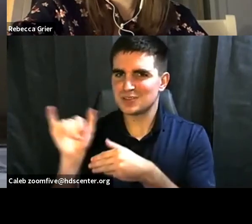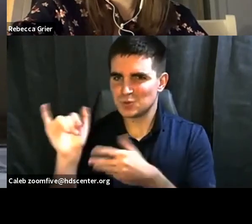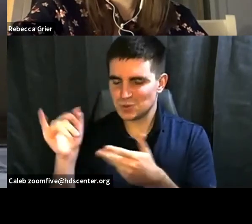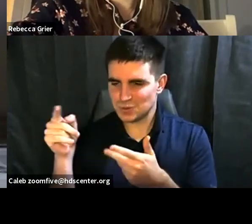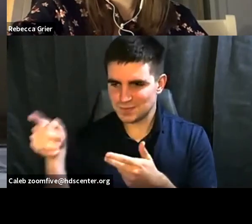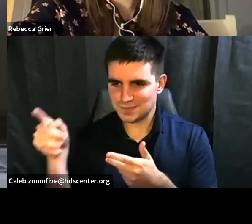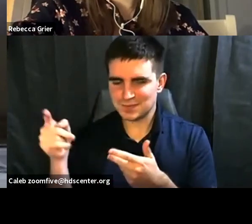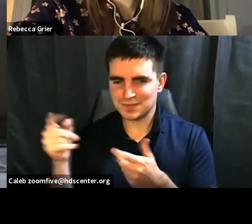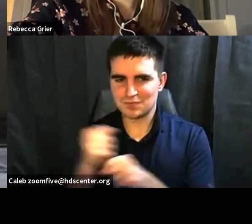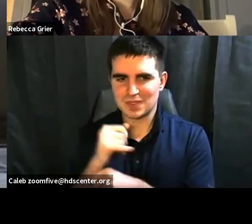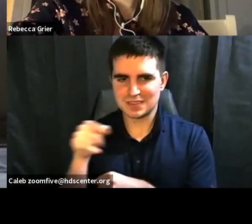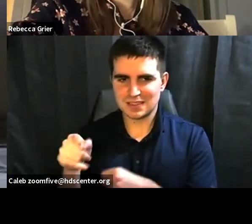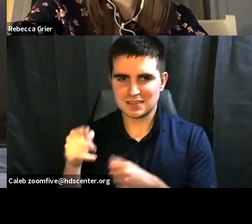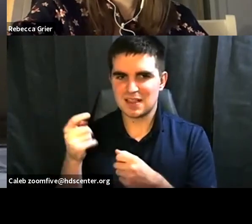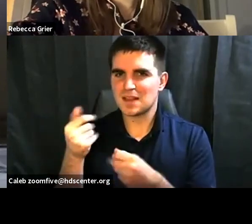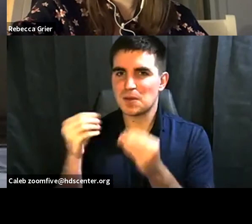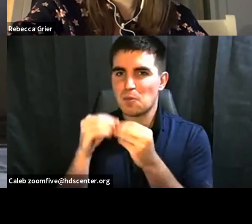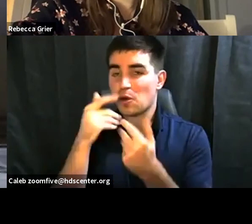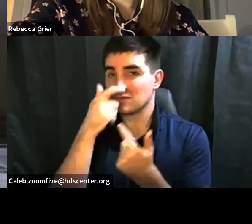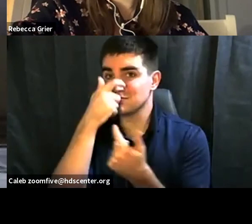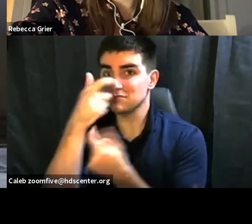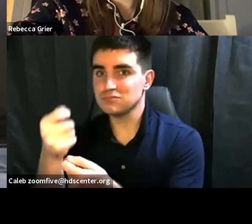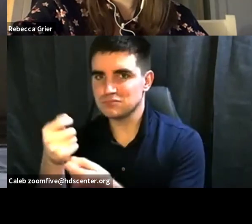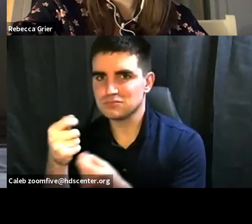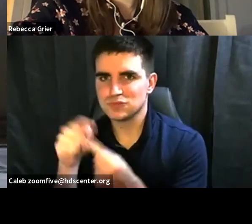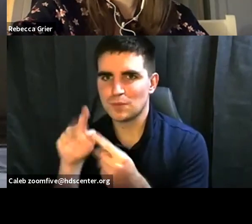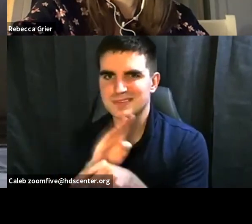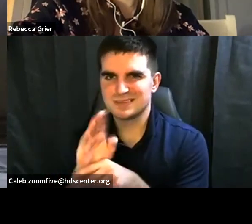a little more attractive, right?